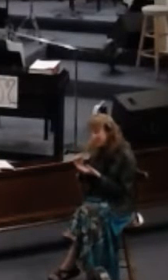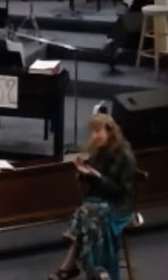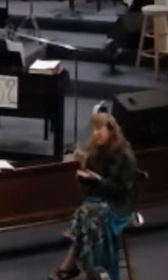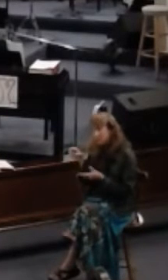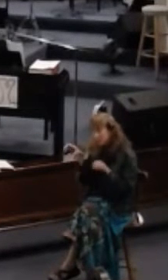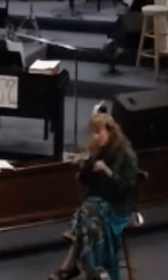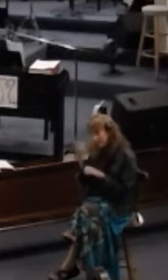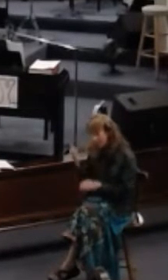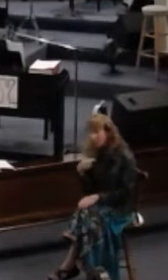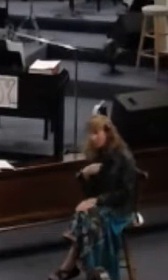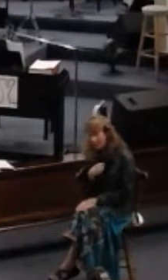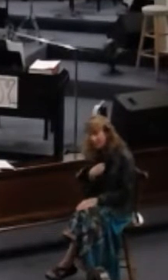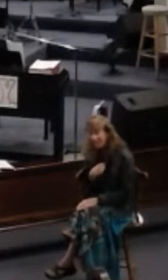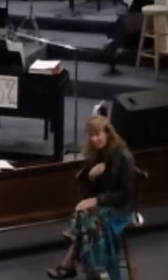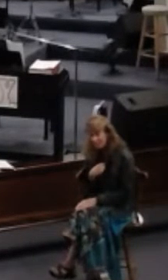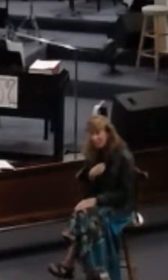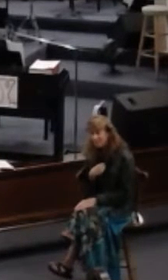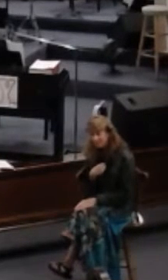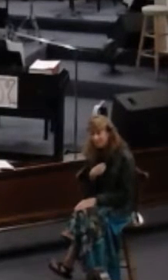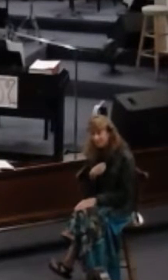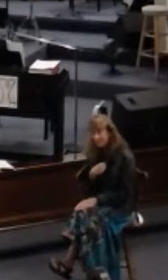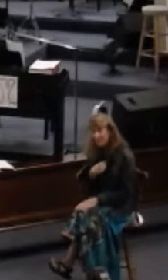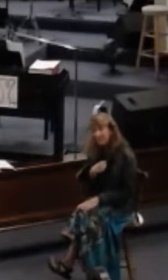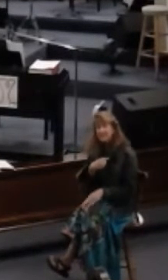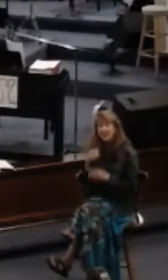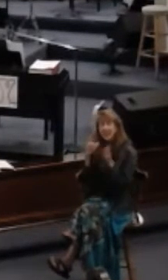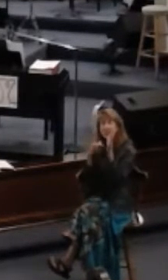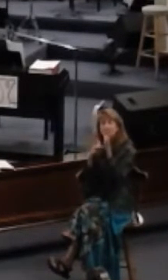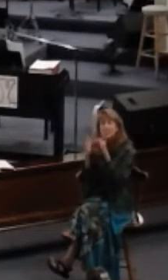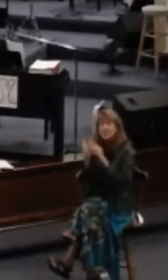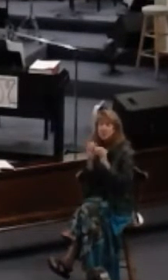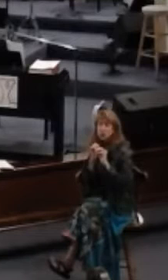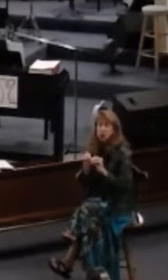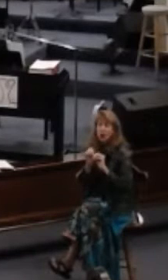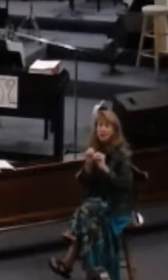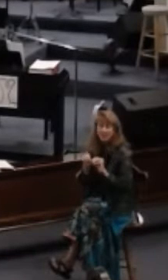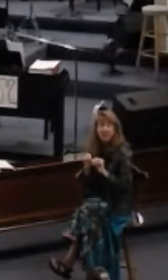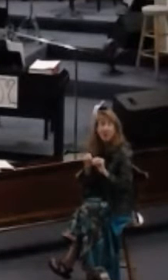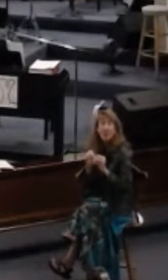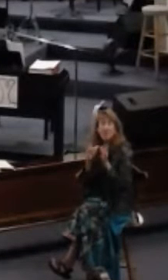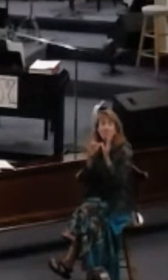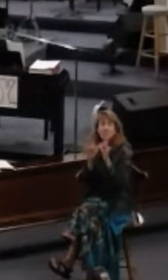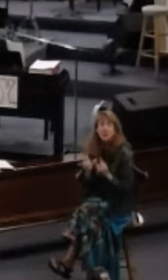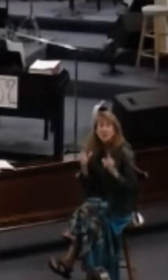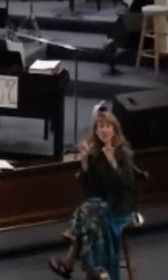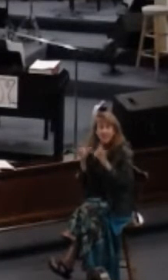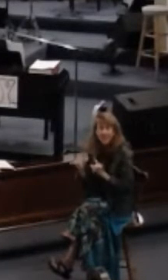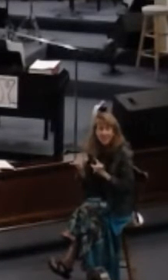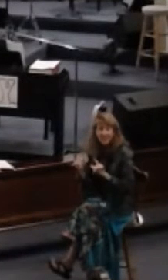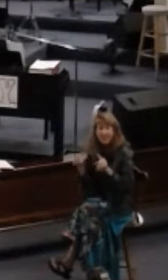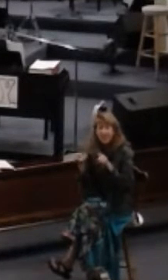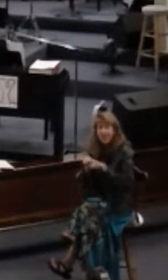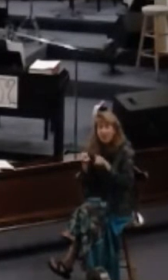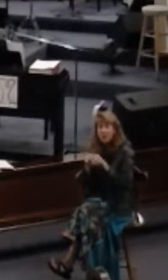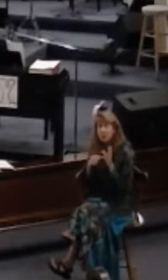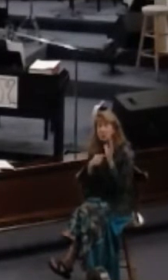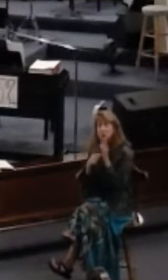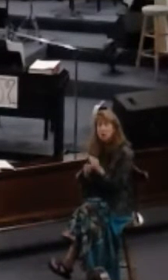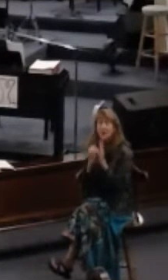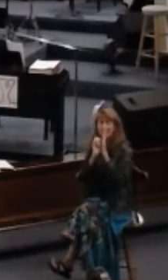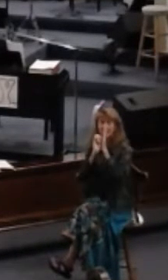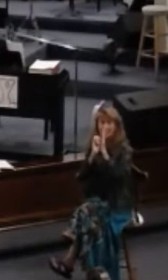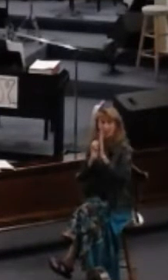you did it to me." Not only had Jesus taught mercy toward the sick, he had also exemplified